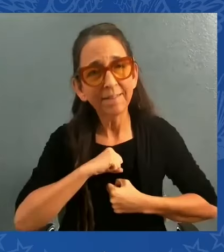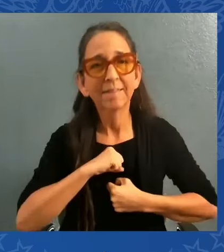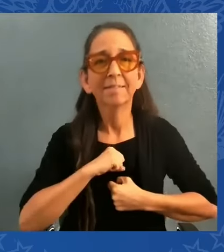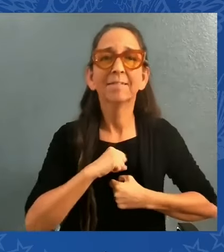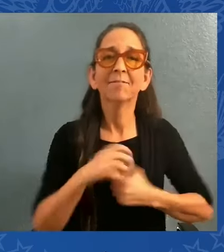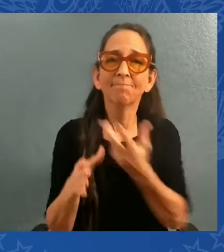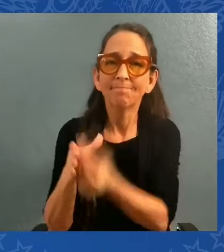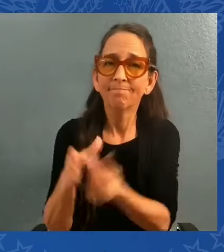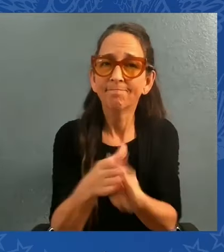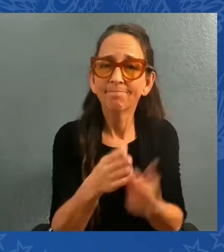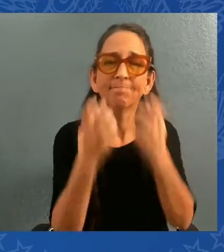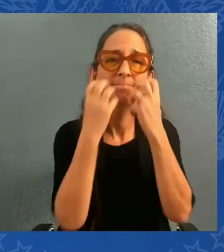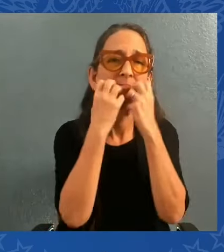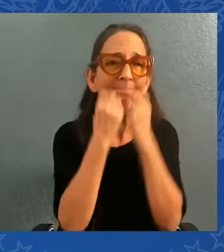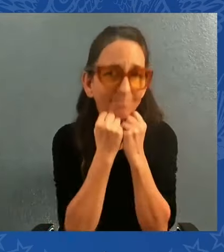nation's capital.